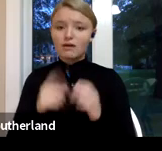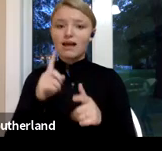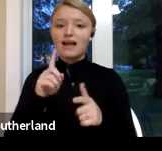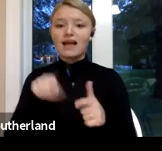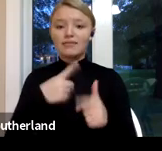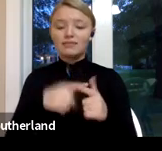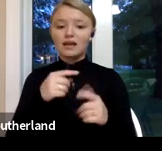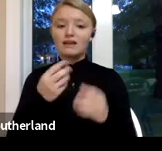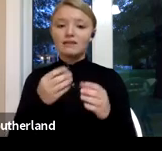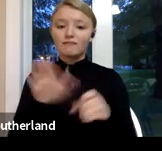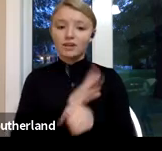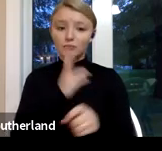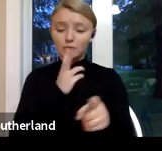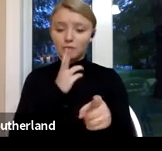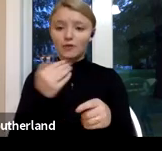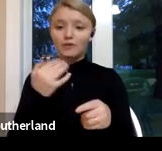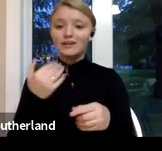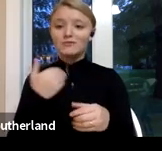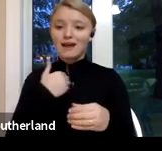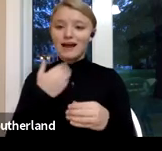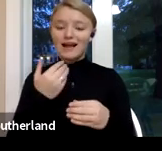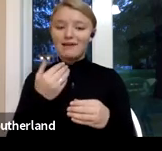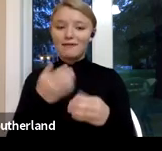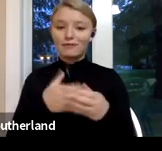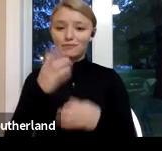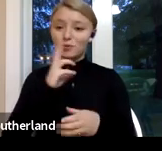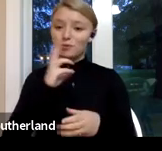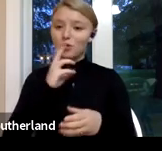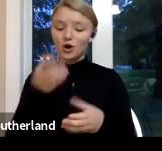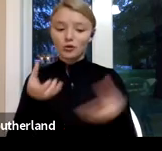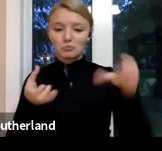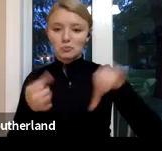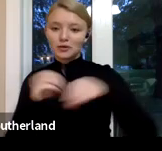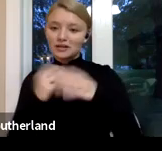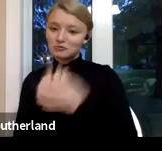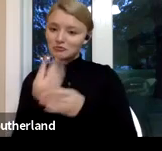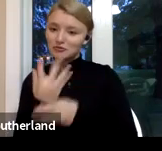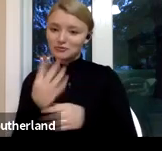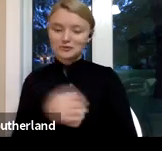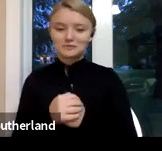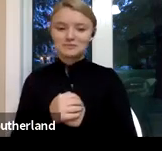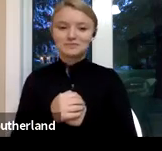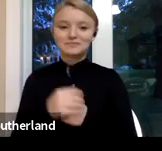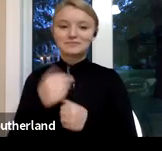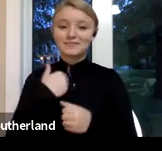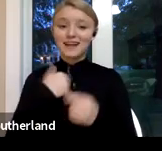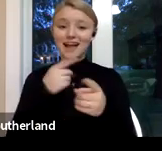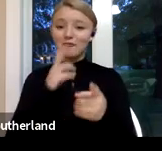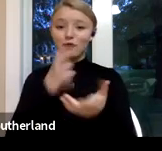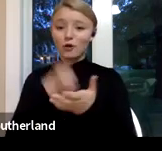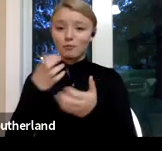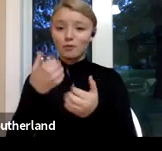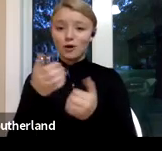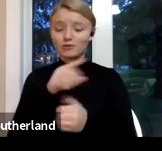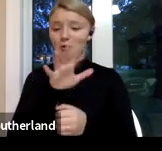there. So I have Ningxia bottles, water bottles all over my house that we use to refill